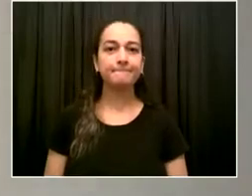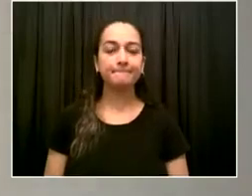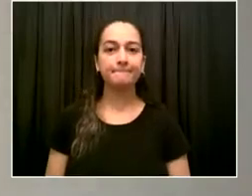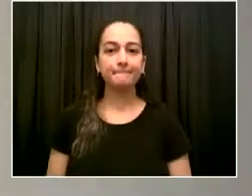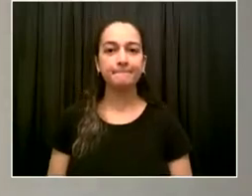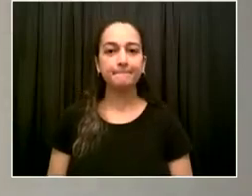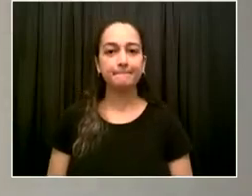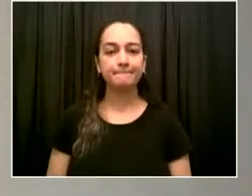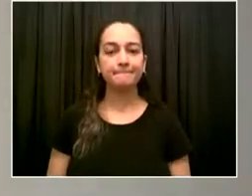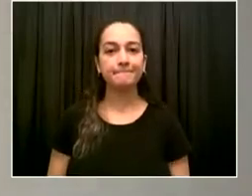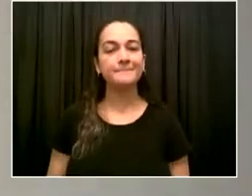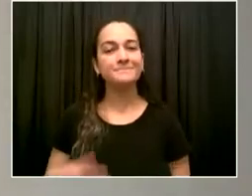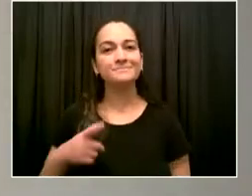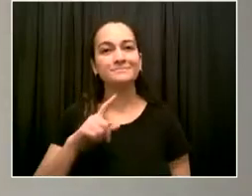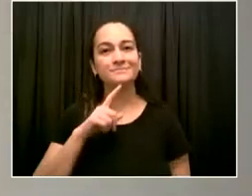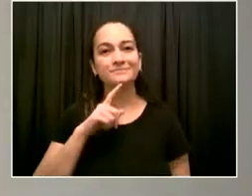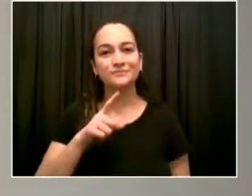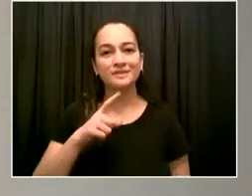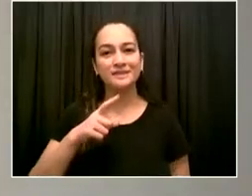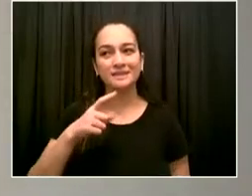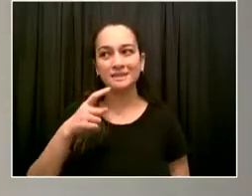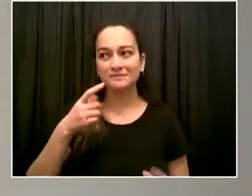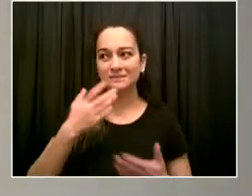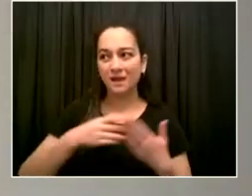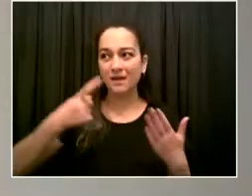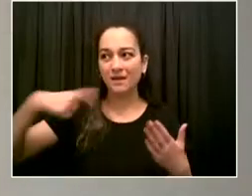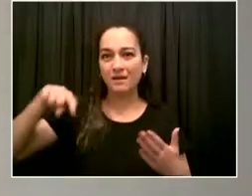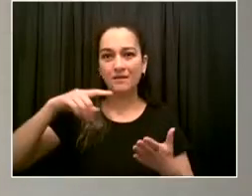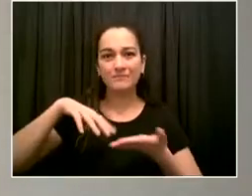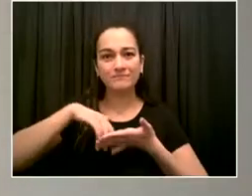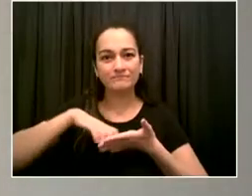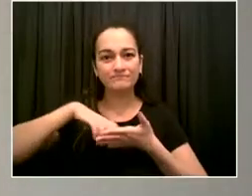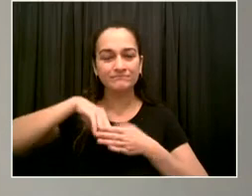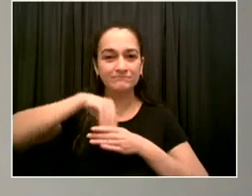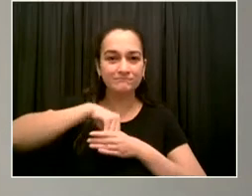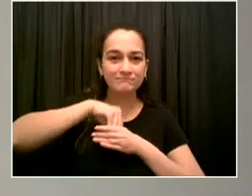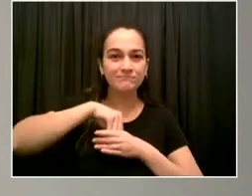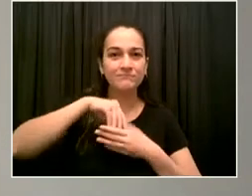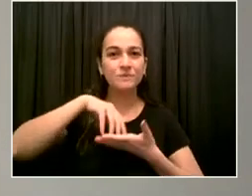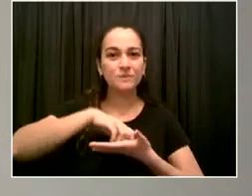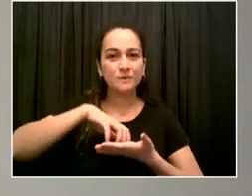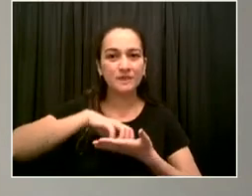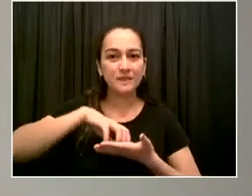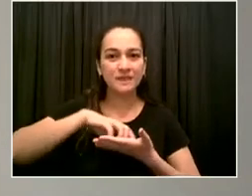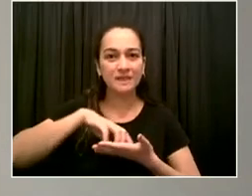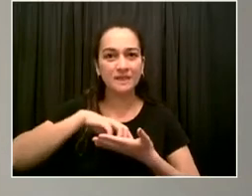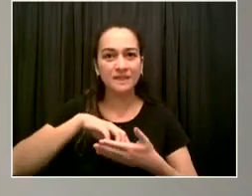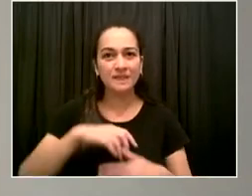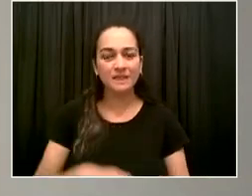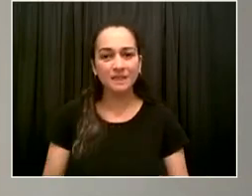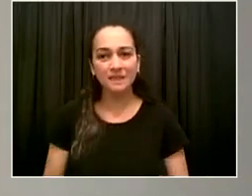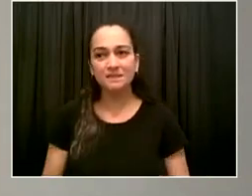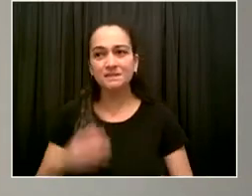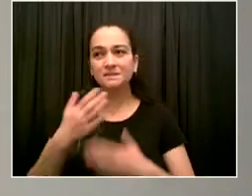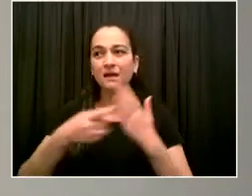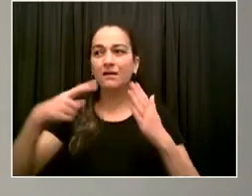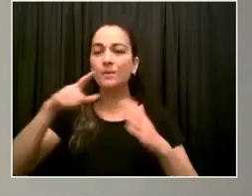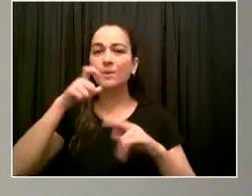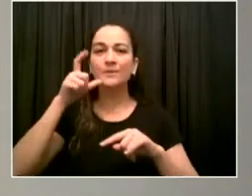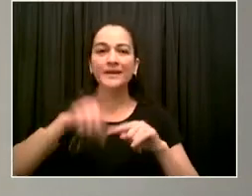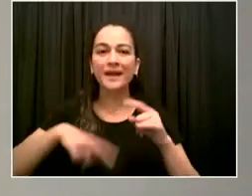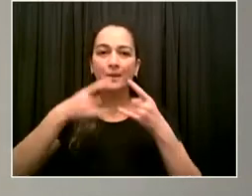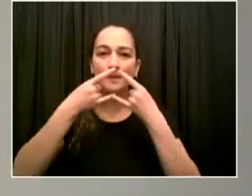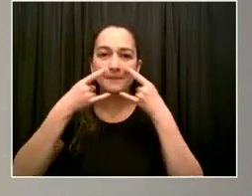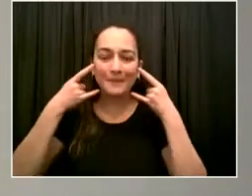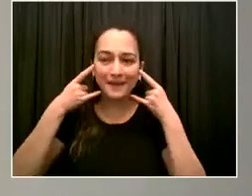ones who actually have to work maskless for a certain amount of the time that we're working. And so we're thankful.